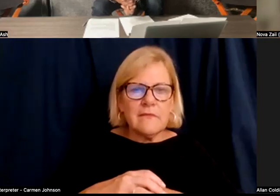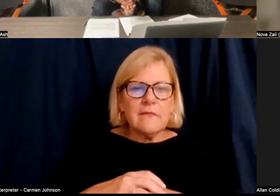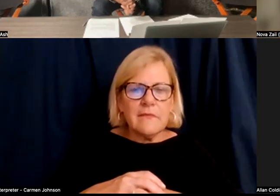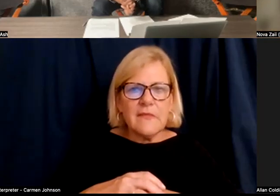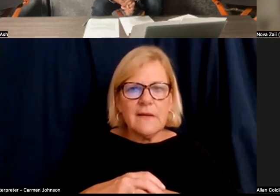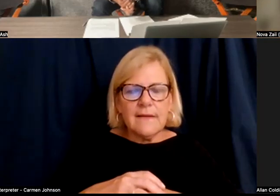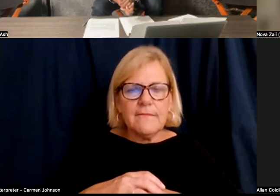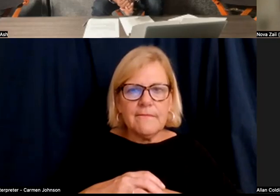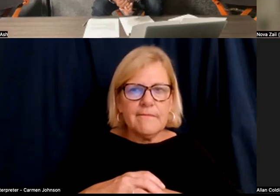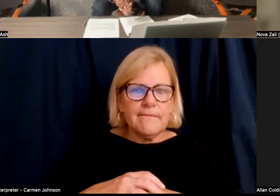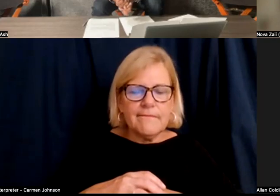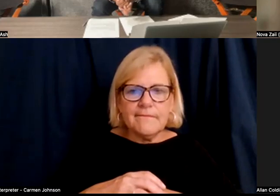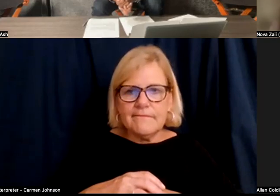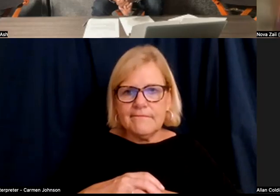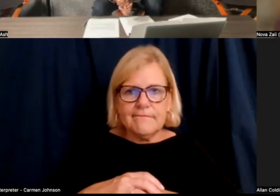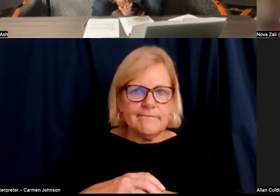of